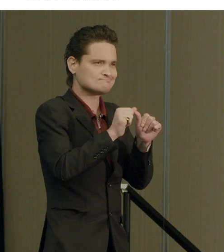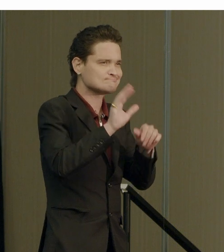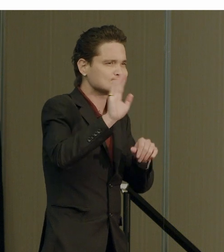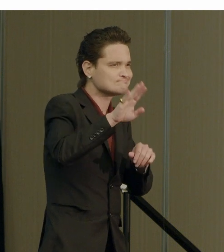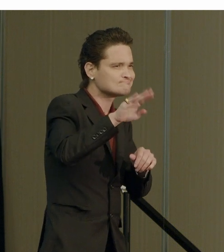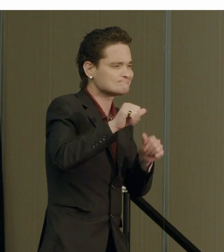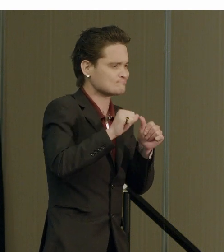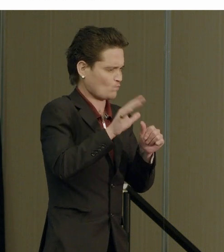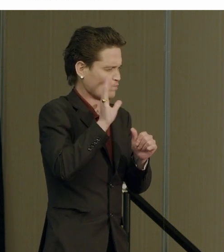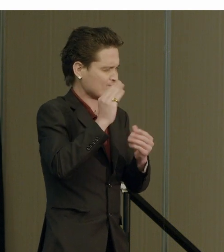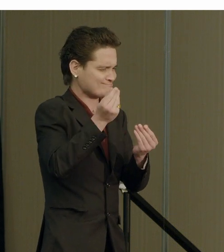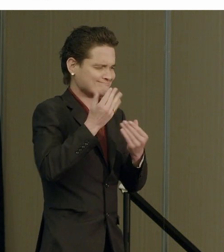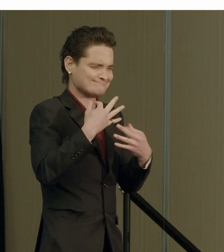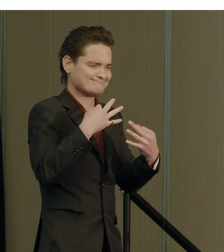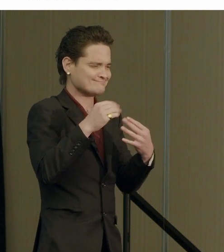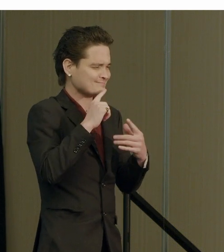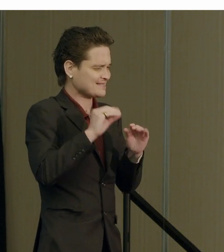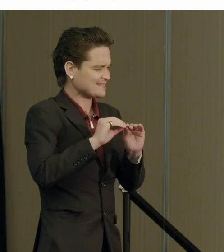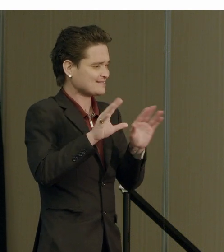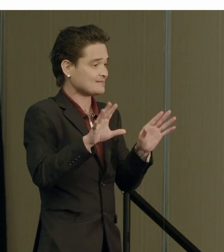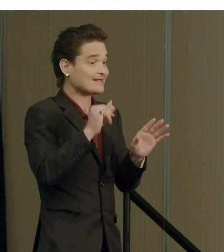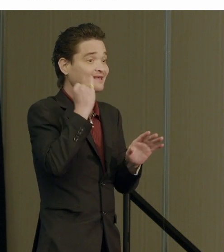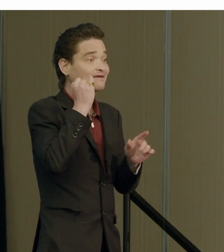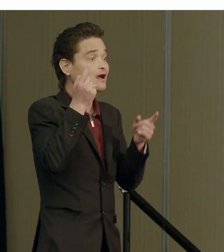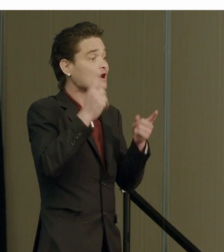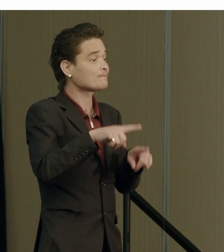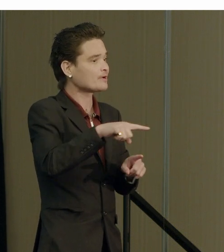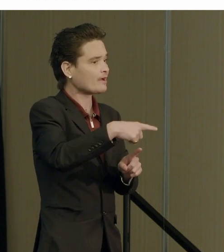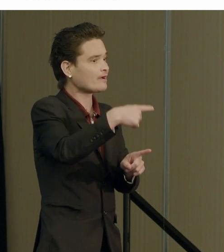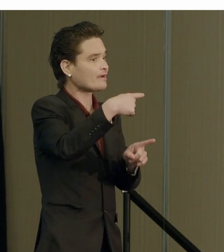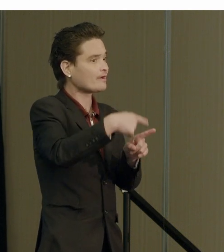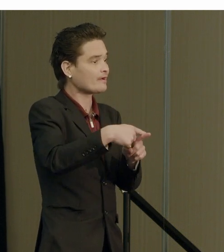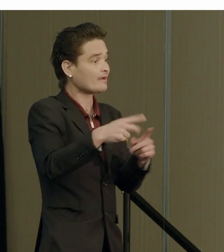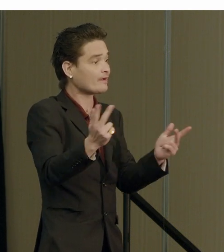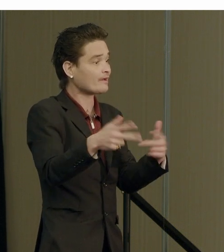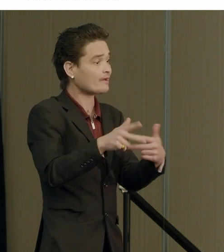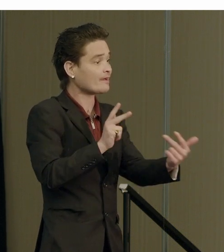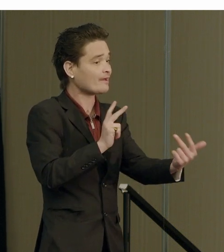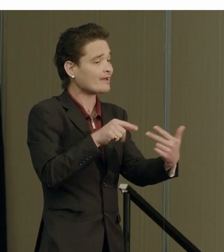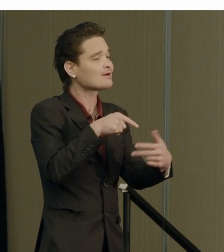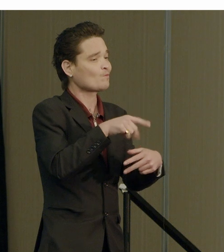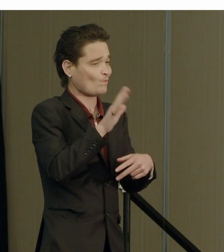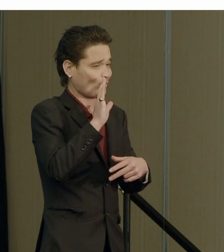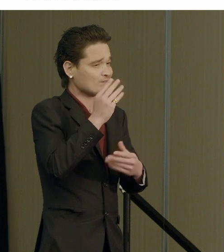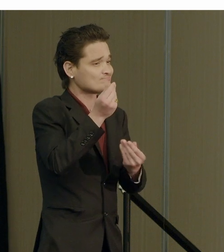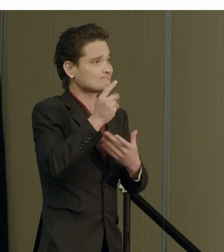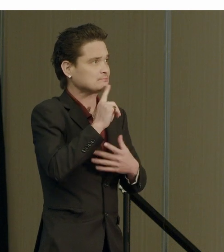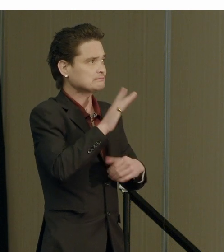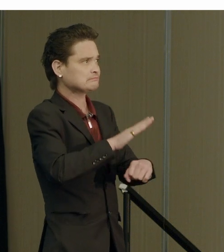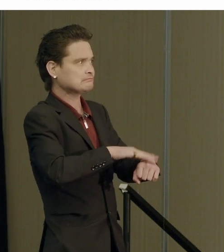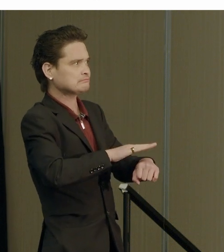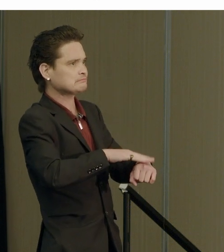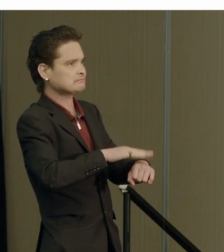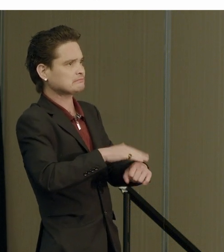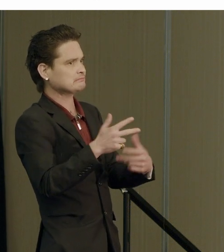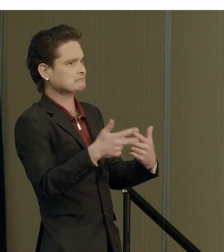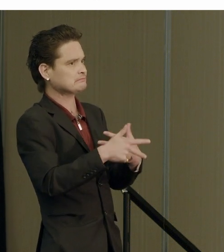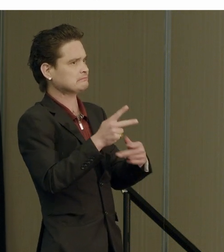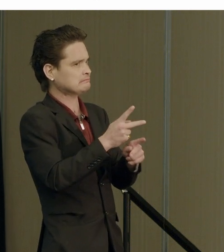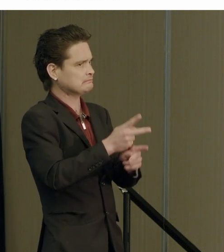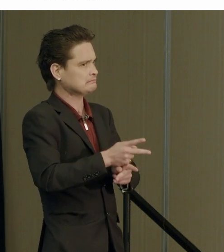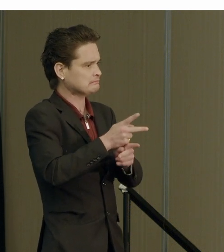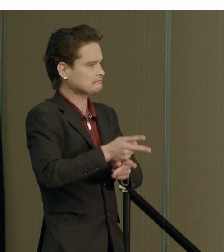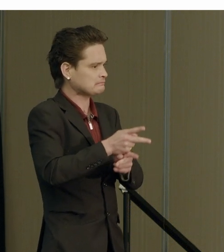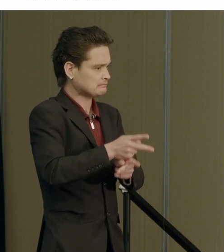sort of busy intersections. We'll call out if you're going in the wrong direction and help you redirect yourself. A lot of really helpful capabilities specifically